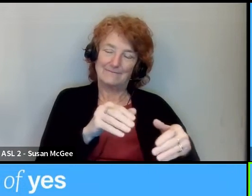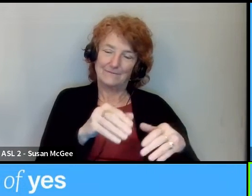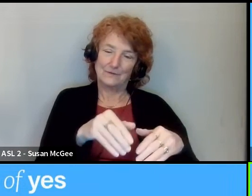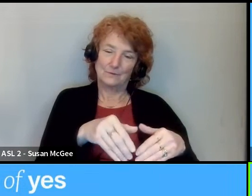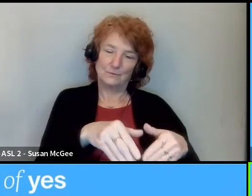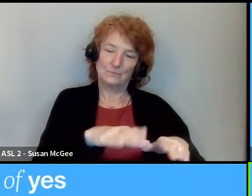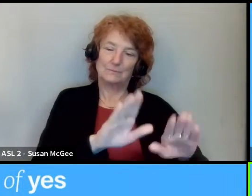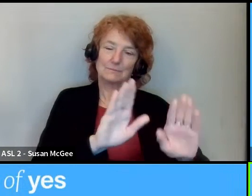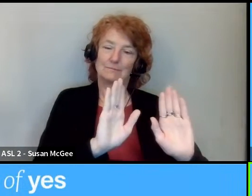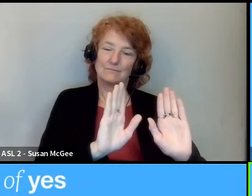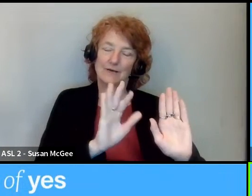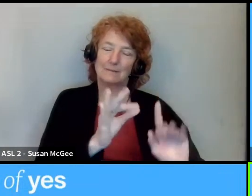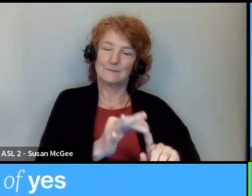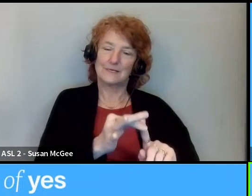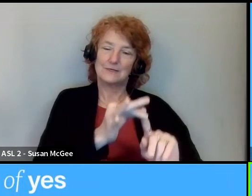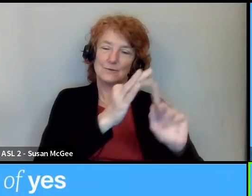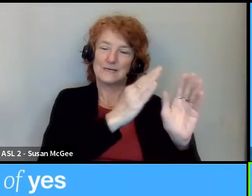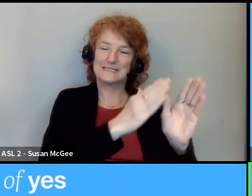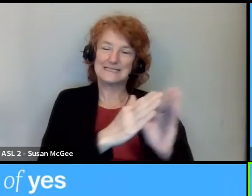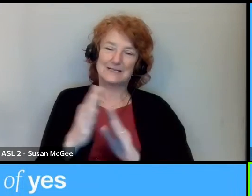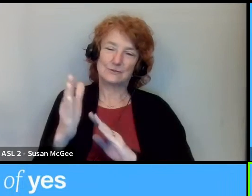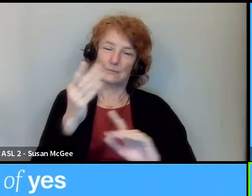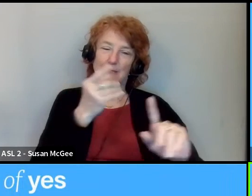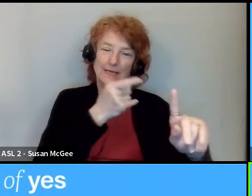districts. As a starting point,